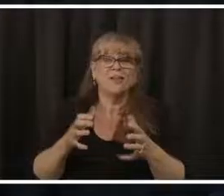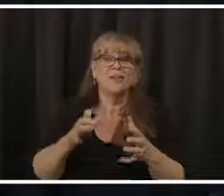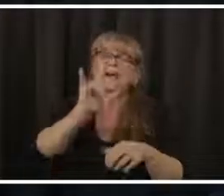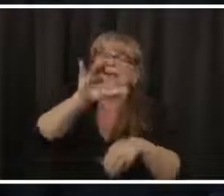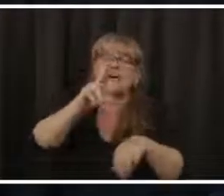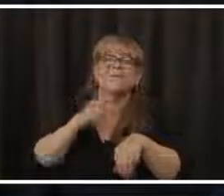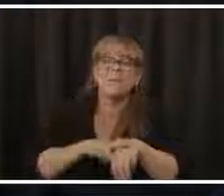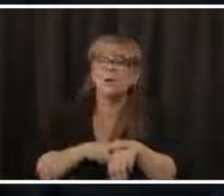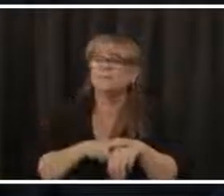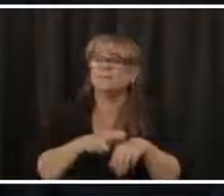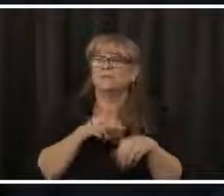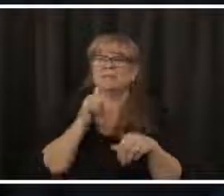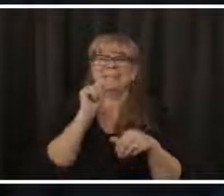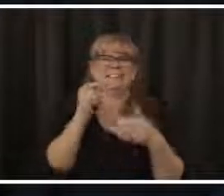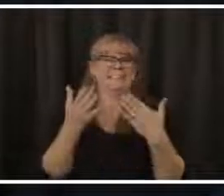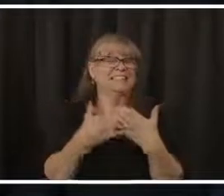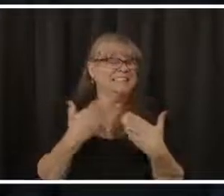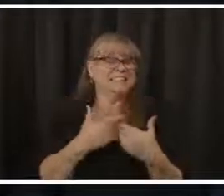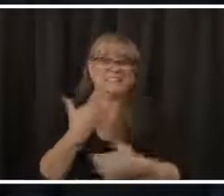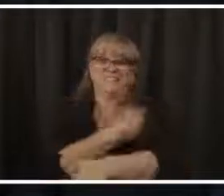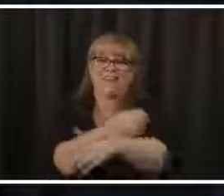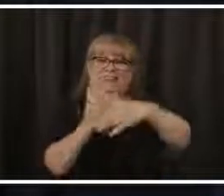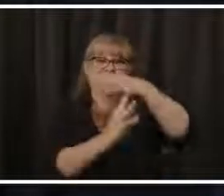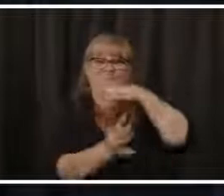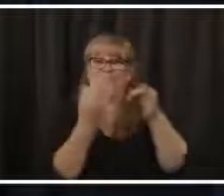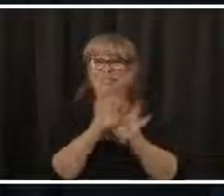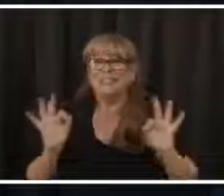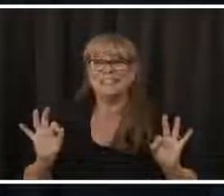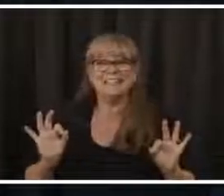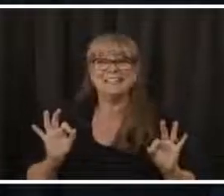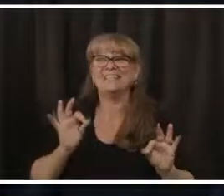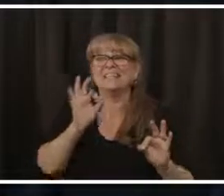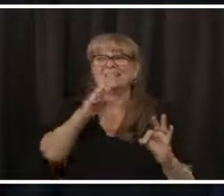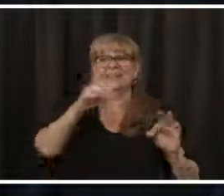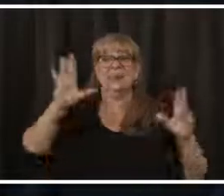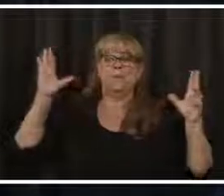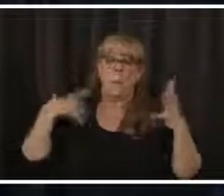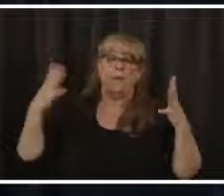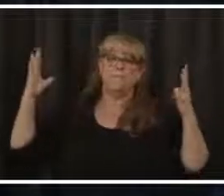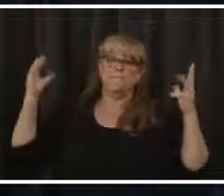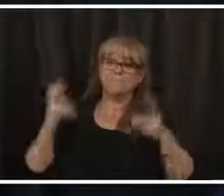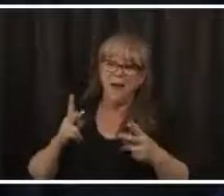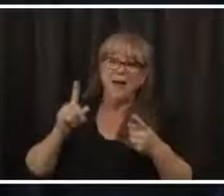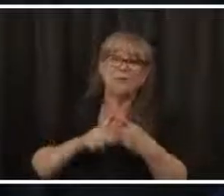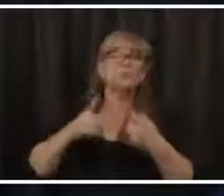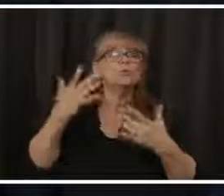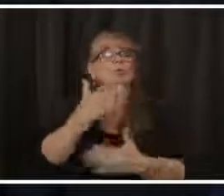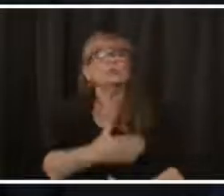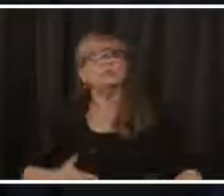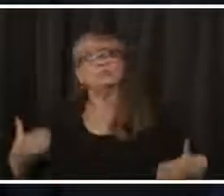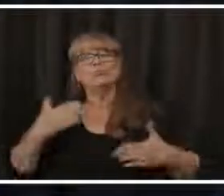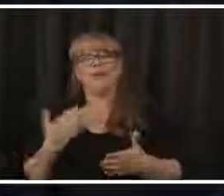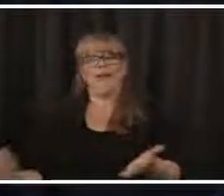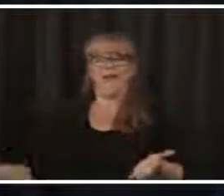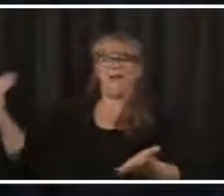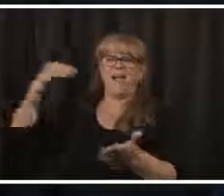easy. Get vaccinated, get protected, return to the lifestyle in the state that we all love. Thank you.